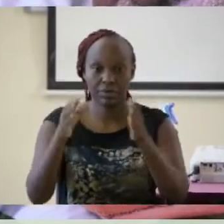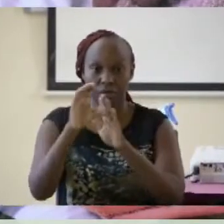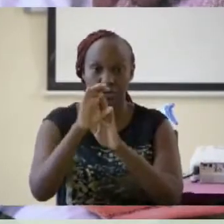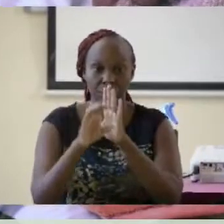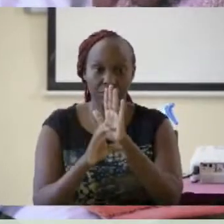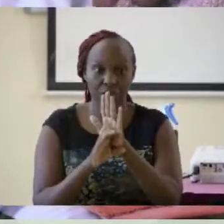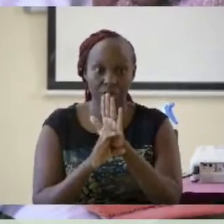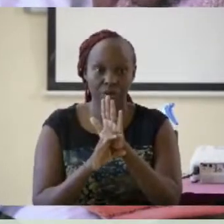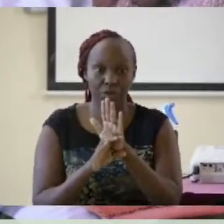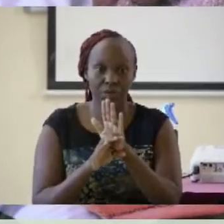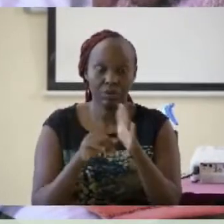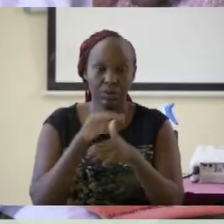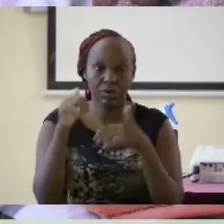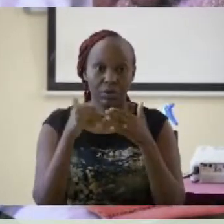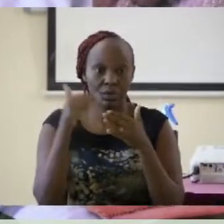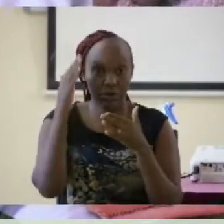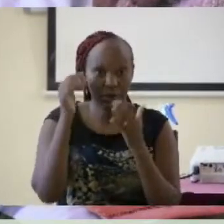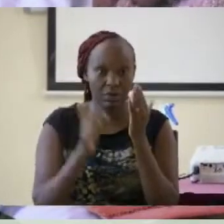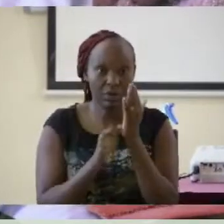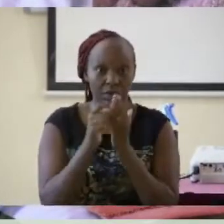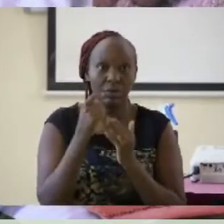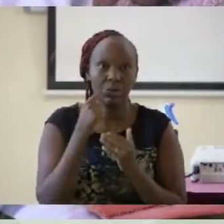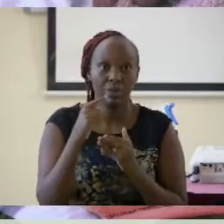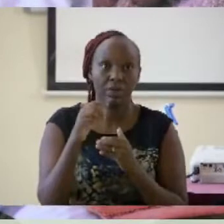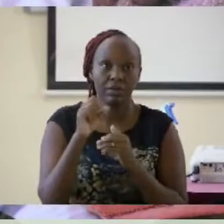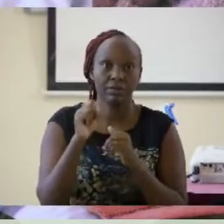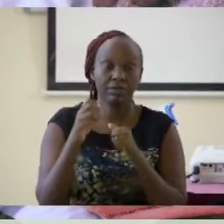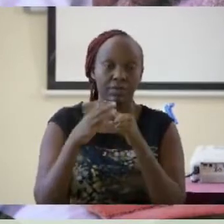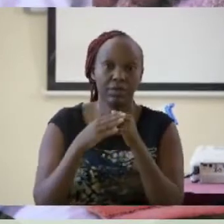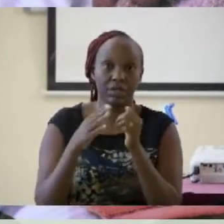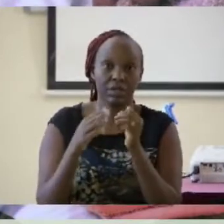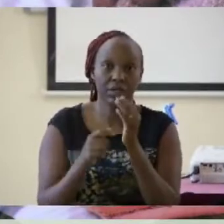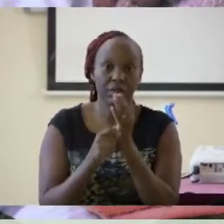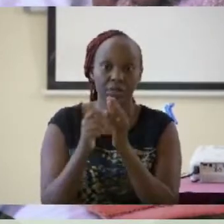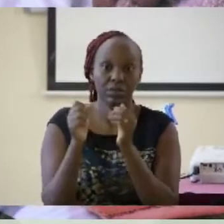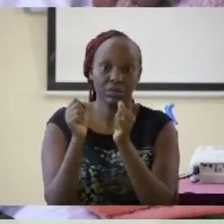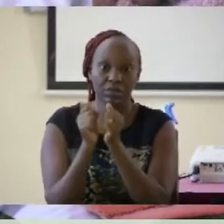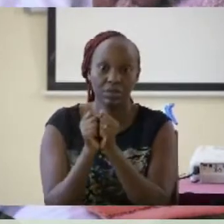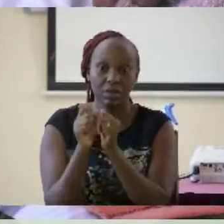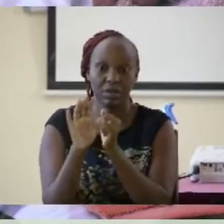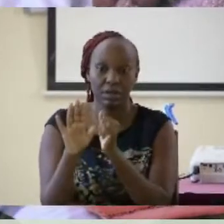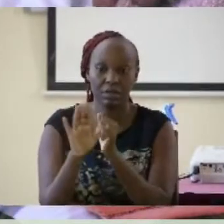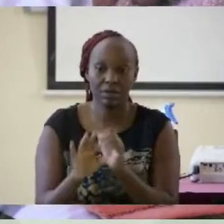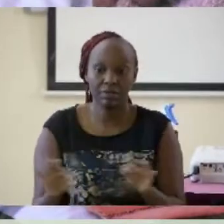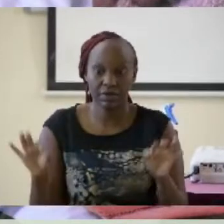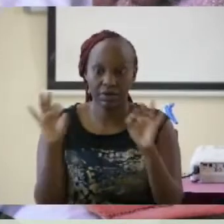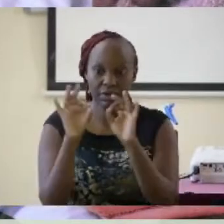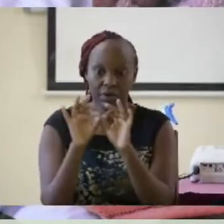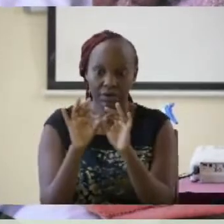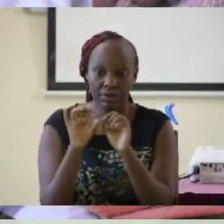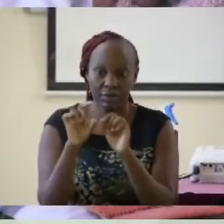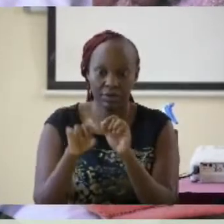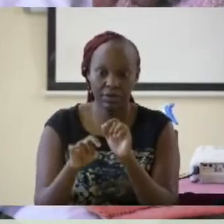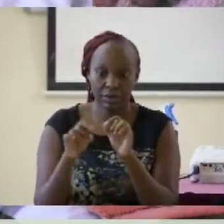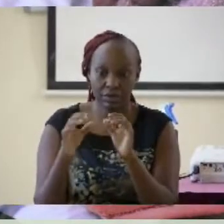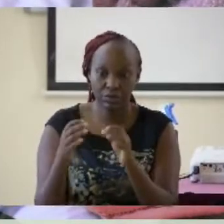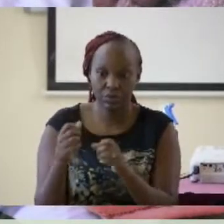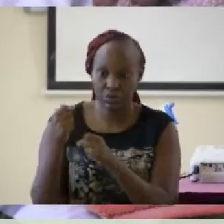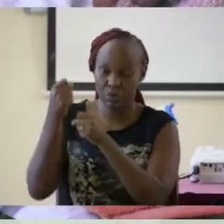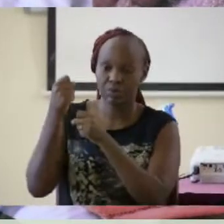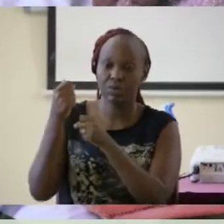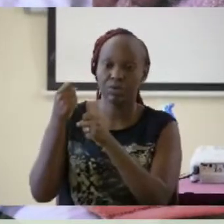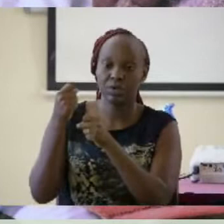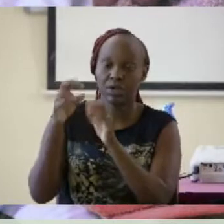constitutionality. We all know Article 159 and Article 10, those are our values. And so we want to uphold the rule of